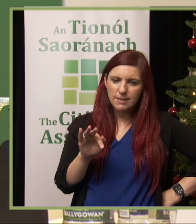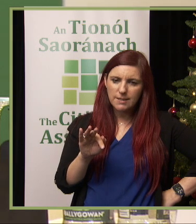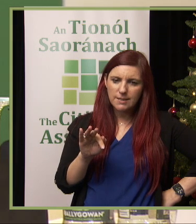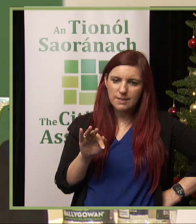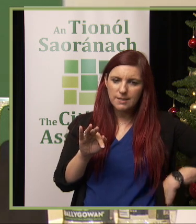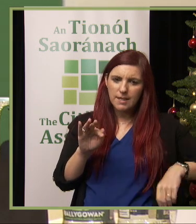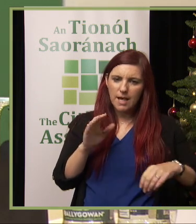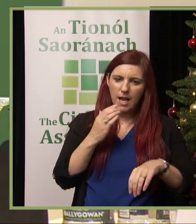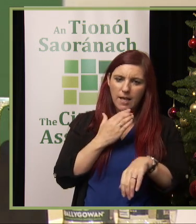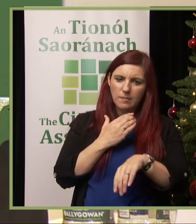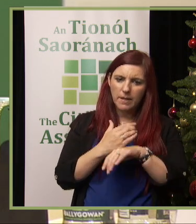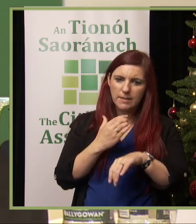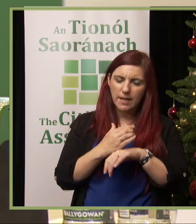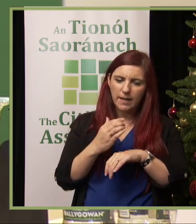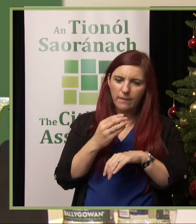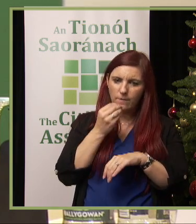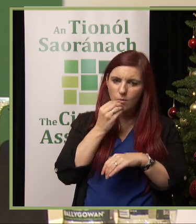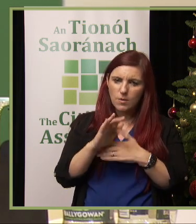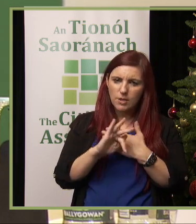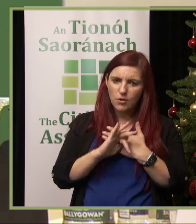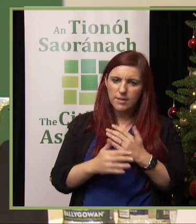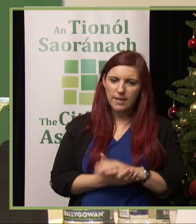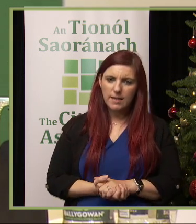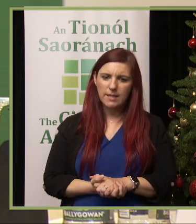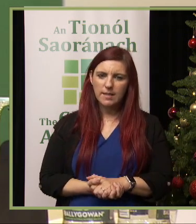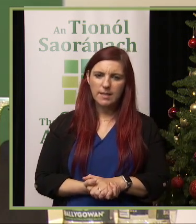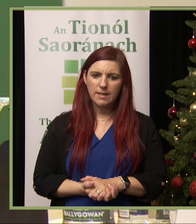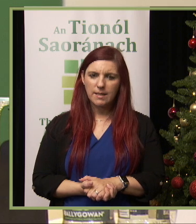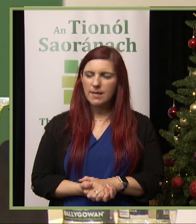and maintaining food security. I don't like the maintaining food security.